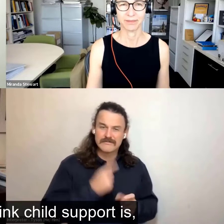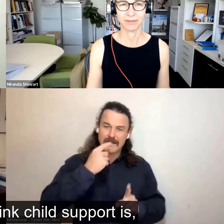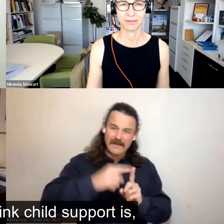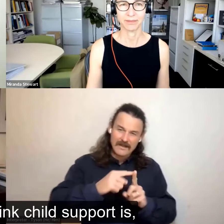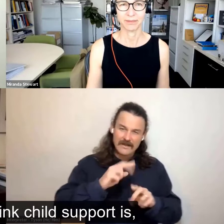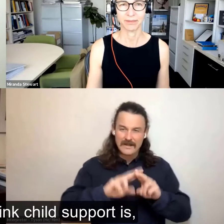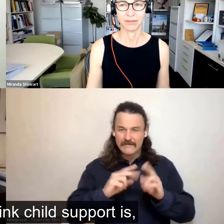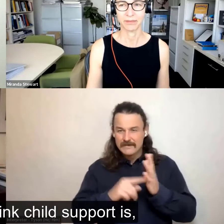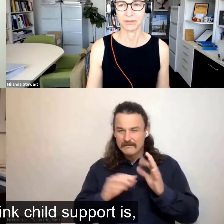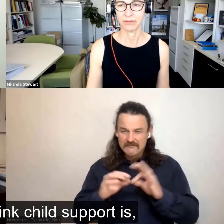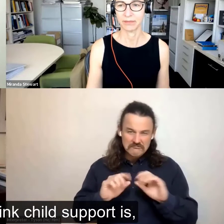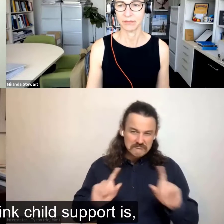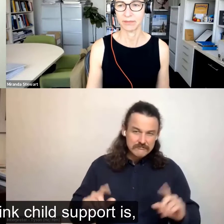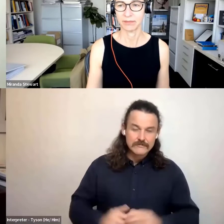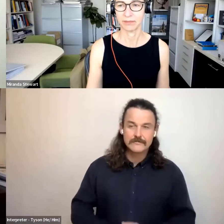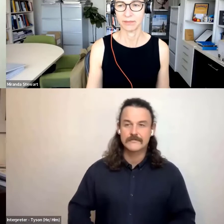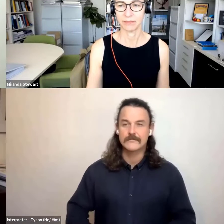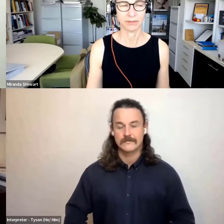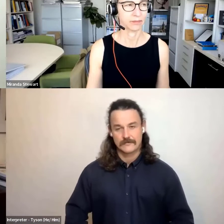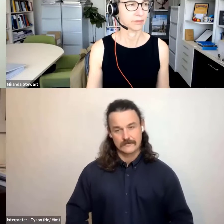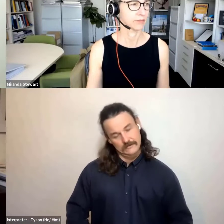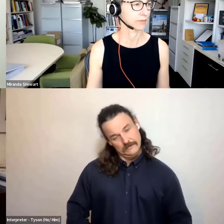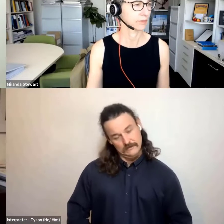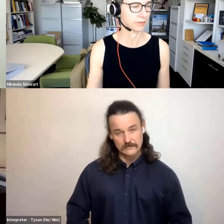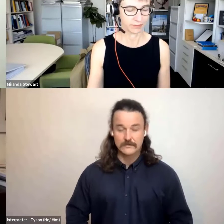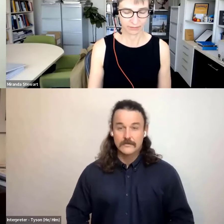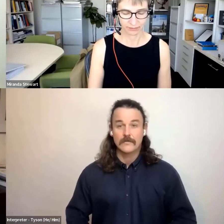I think child support is,